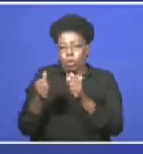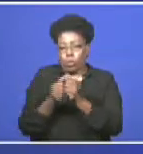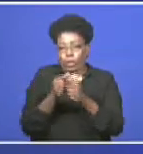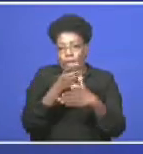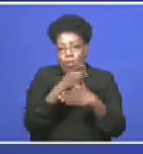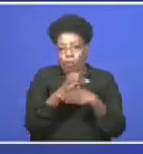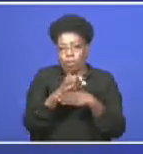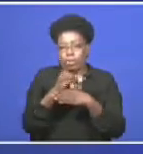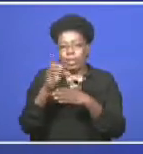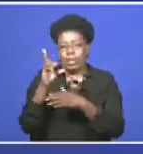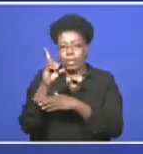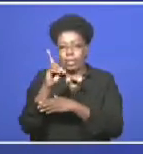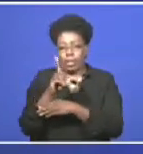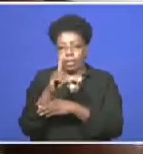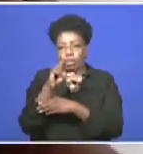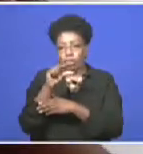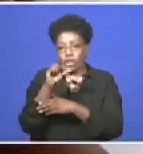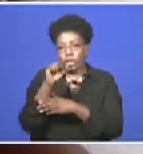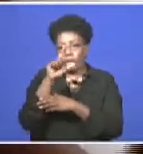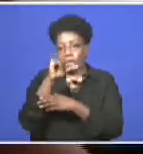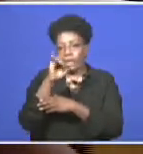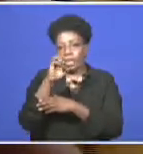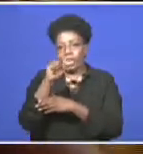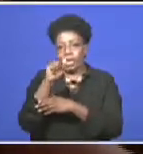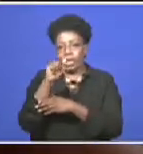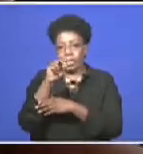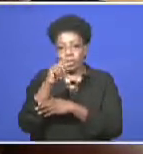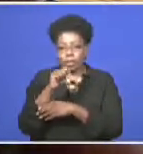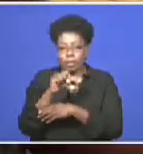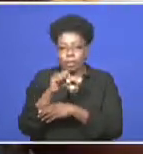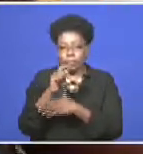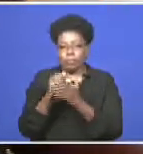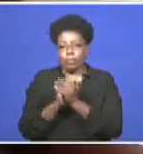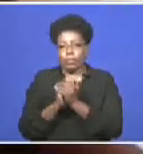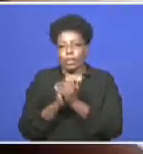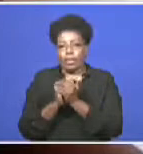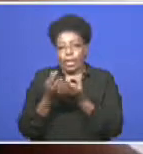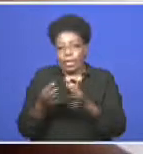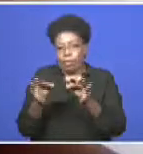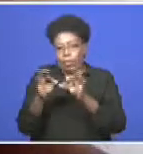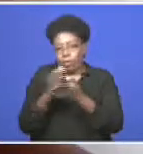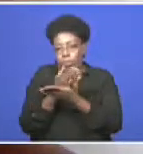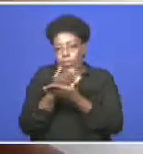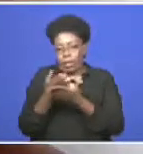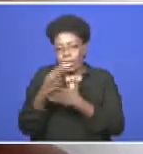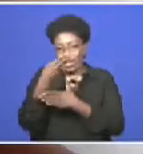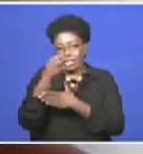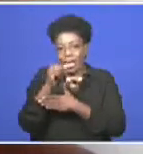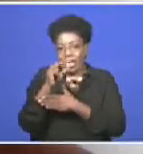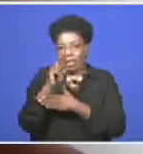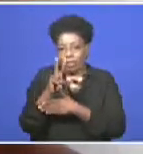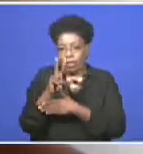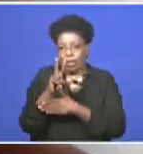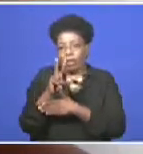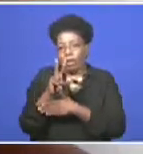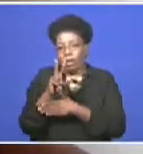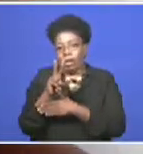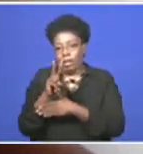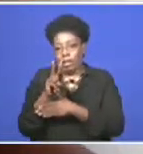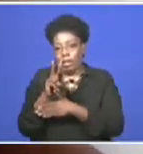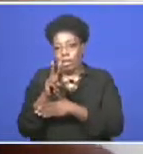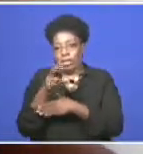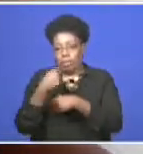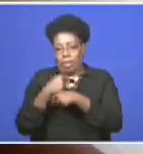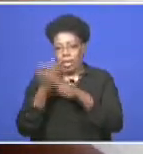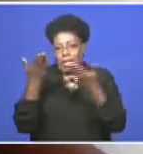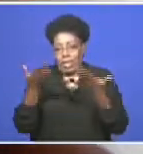distributor Gilead. Certainly a major component of the HIV therapies is manufactured right here in